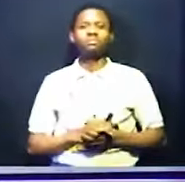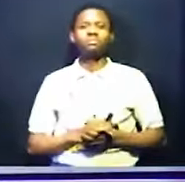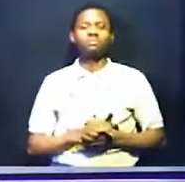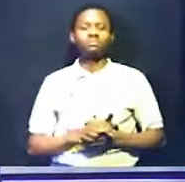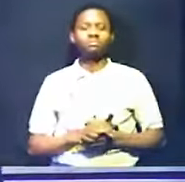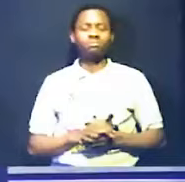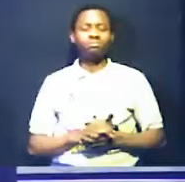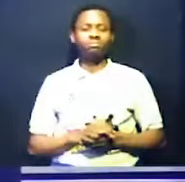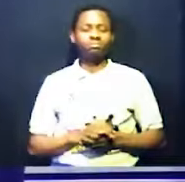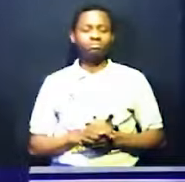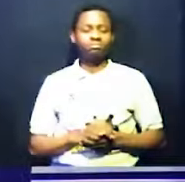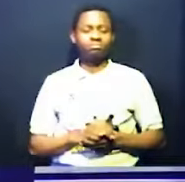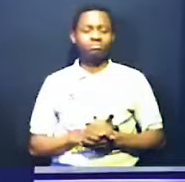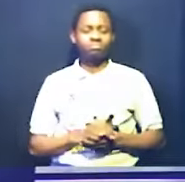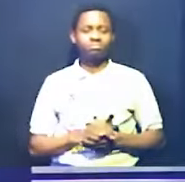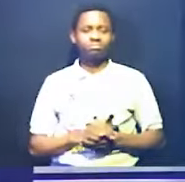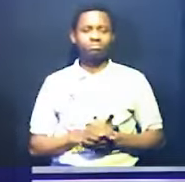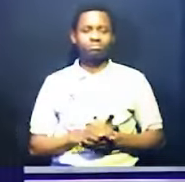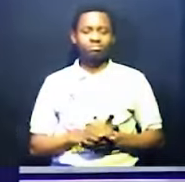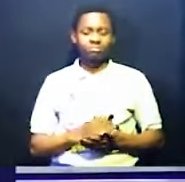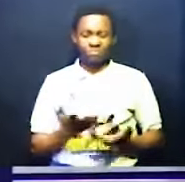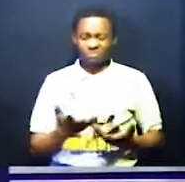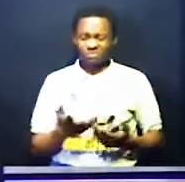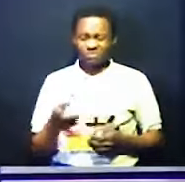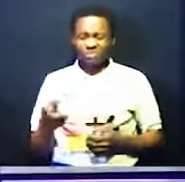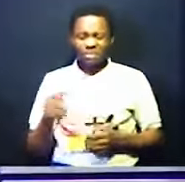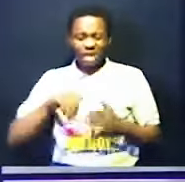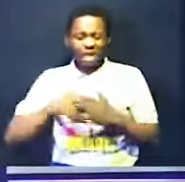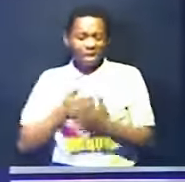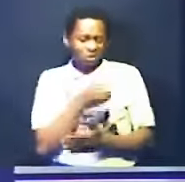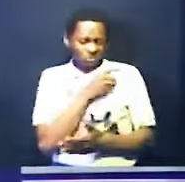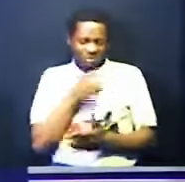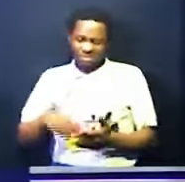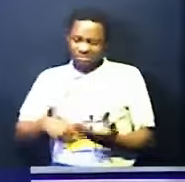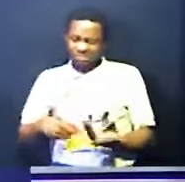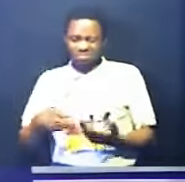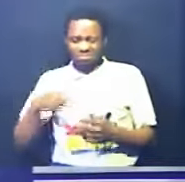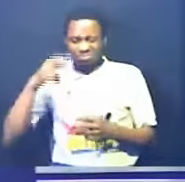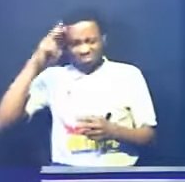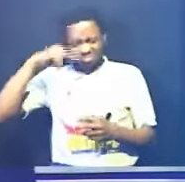look at the results of David's parental negligence. David.